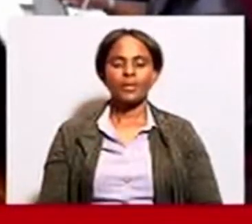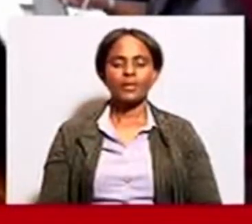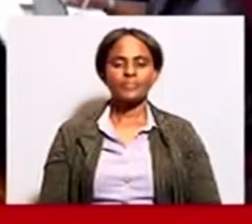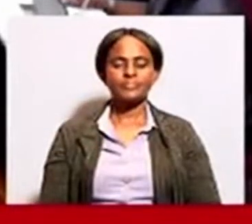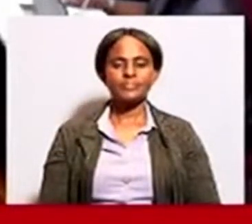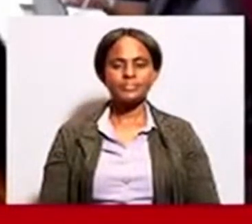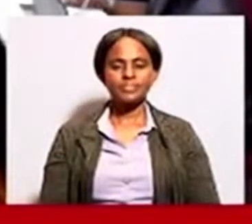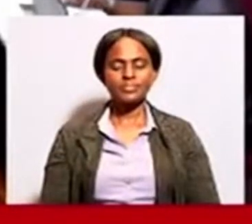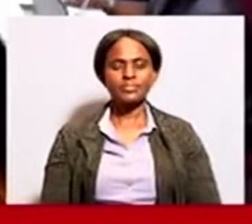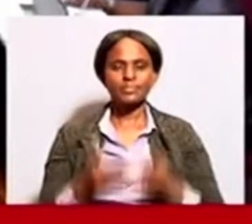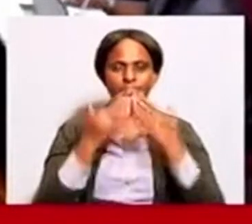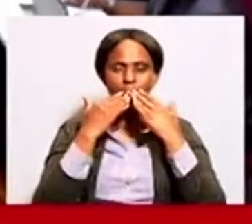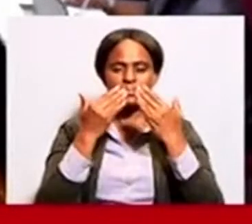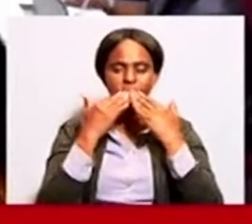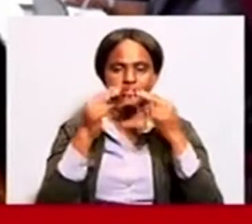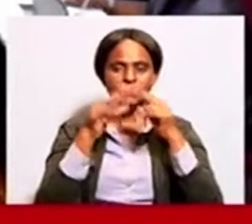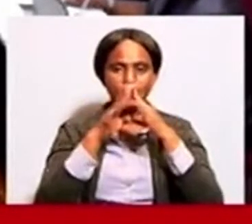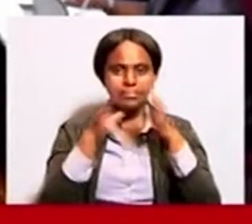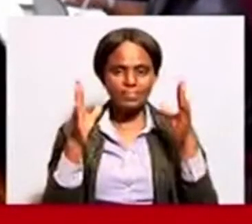Thank you very much.